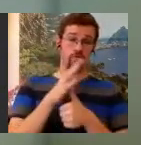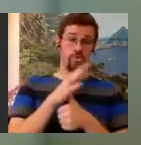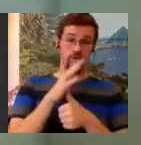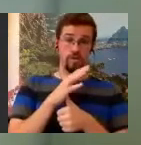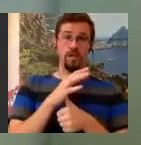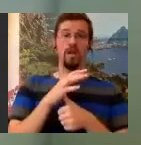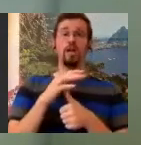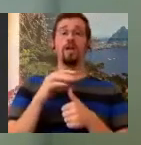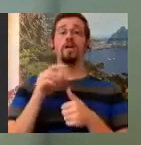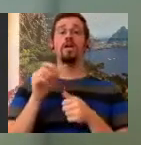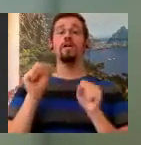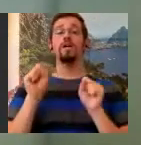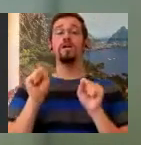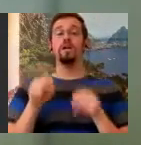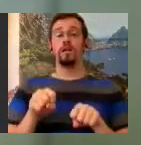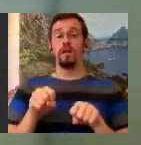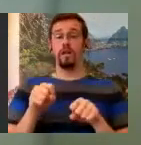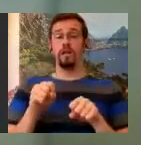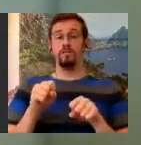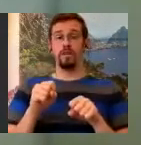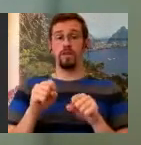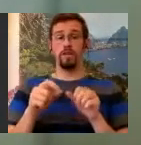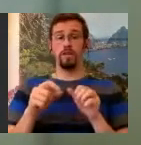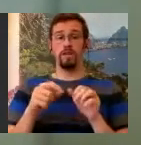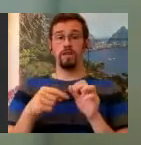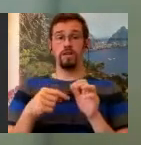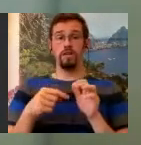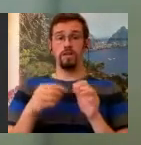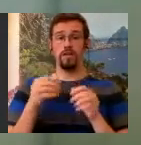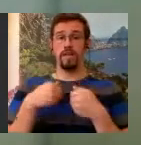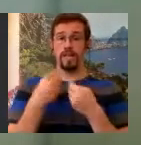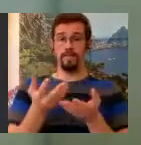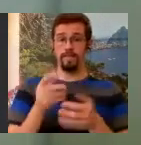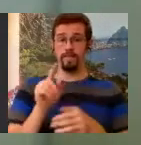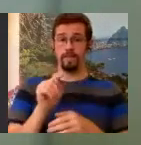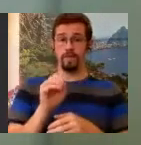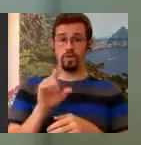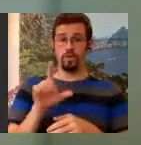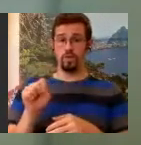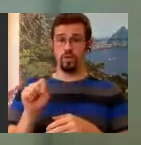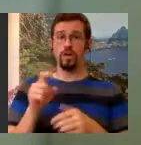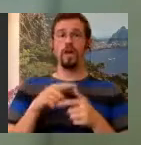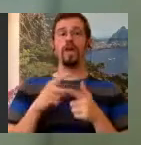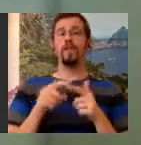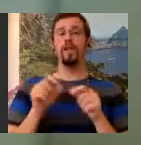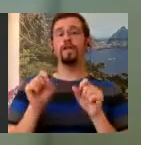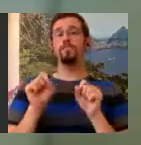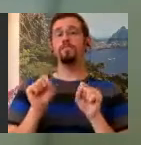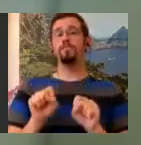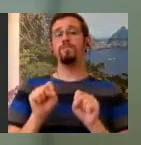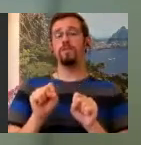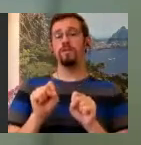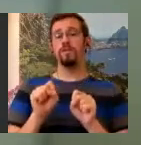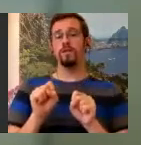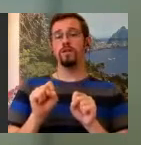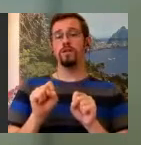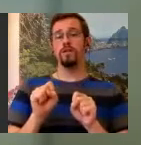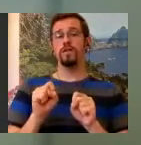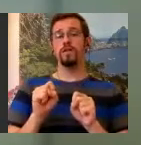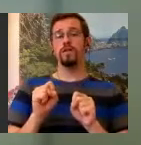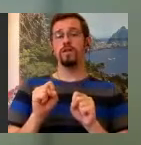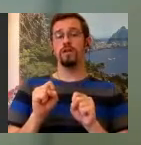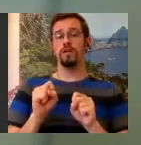to search or browse glyphs, and then it must be possible to insert the chosen glyphs